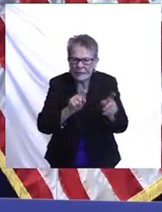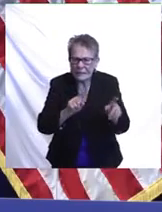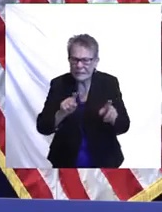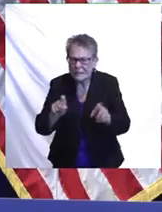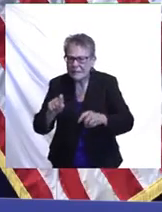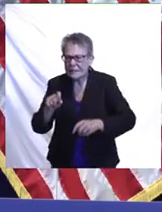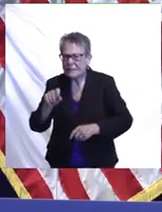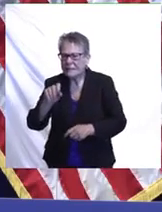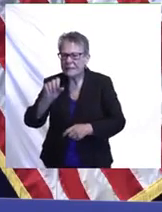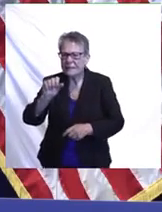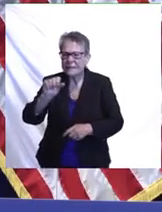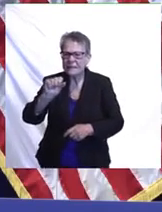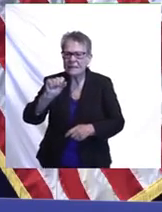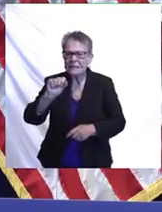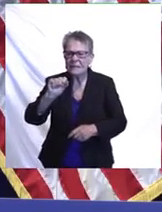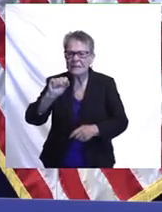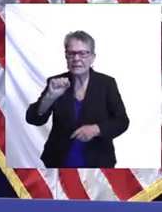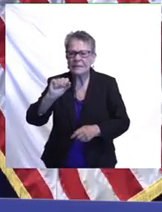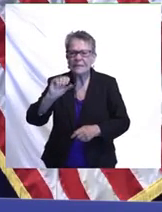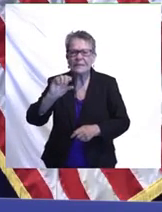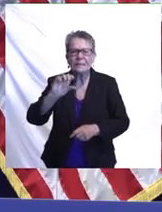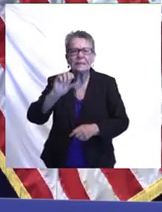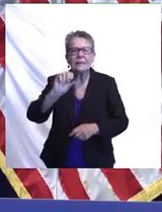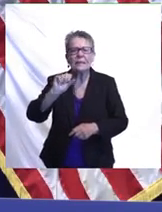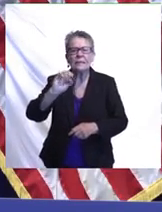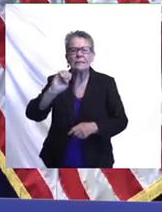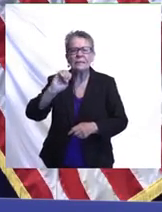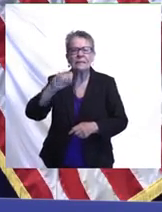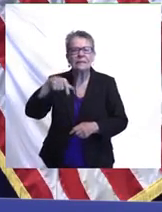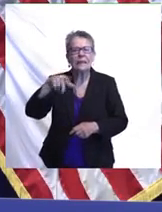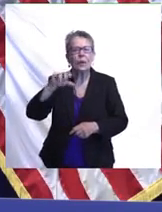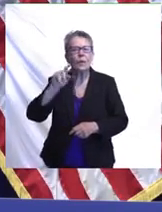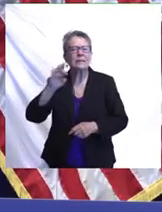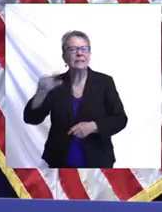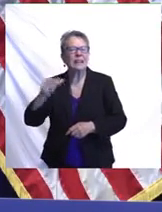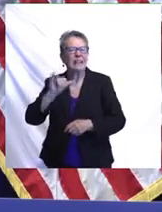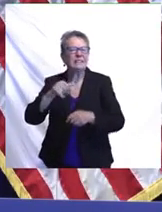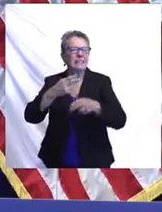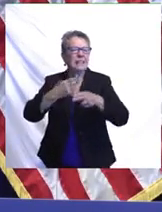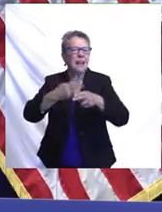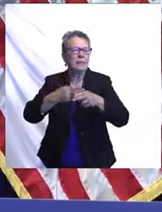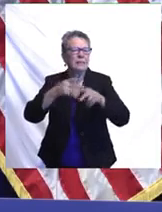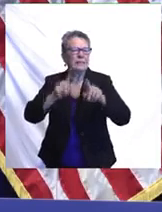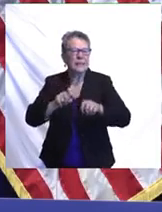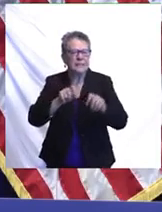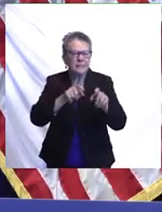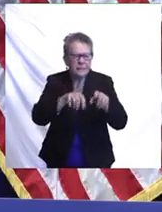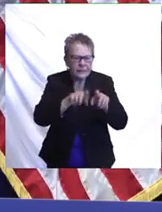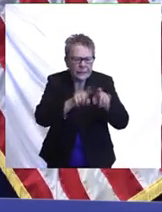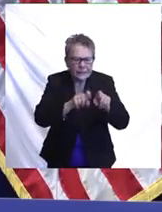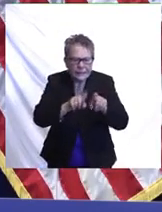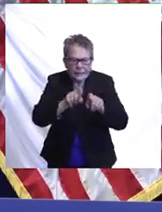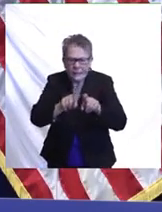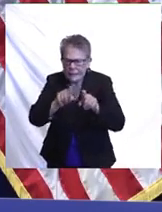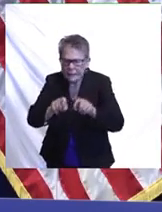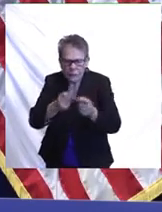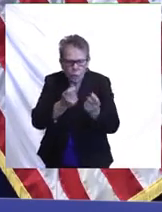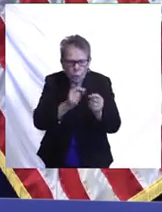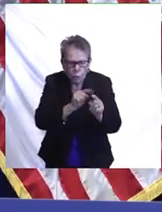over time. To protect against this new variant, the World Health Organization has recommended